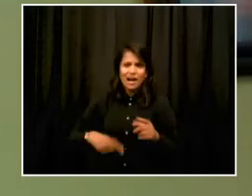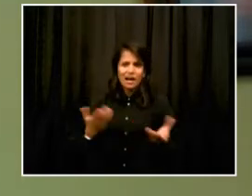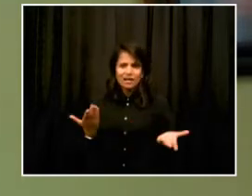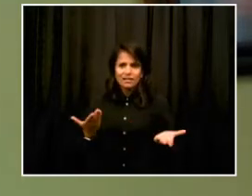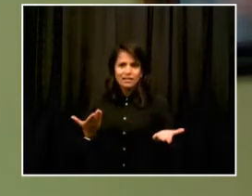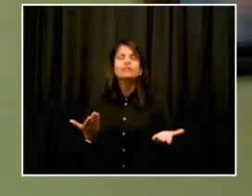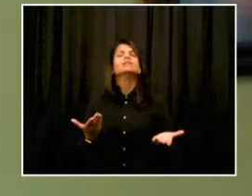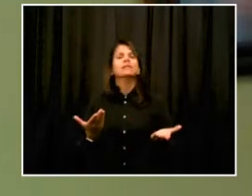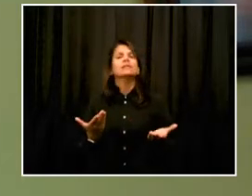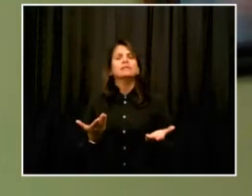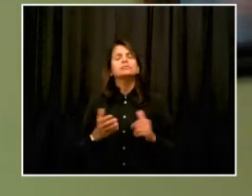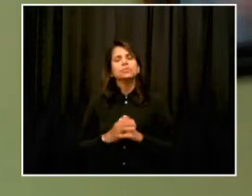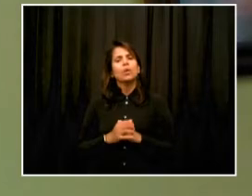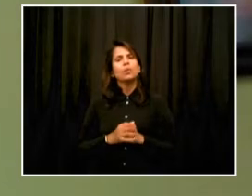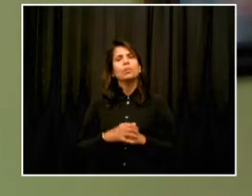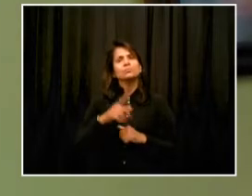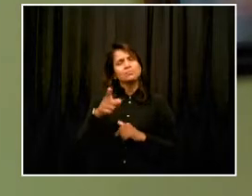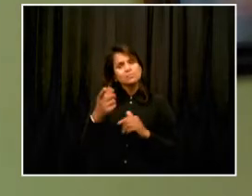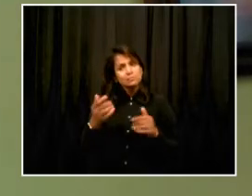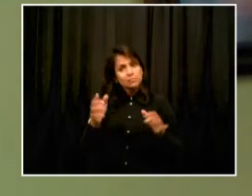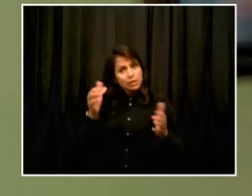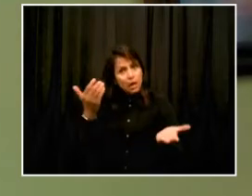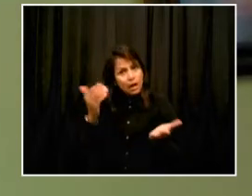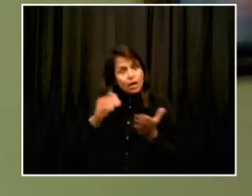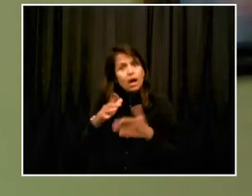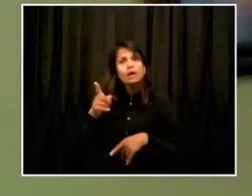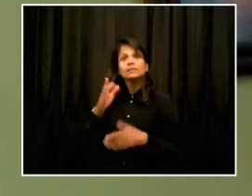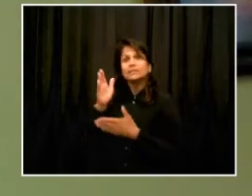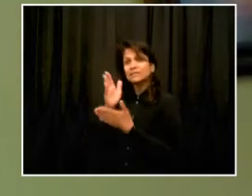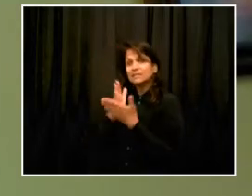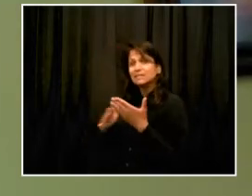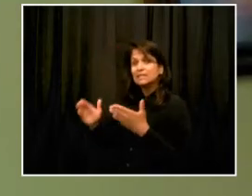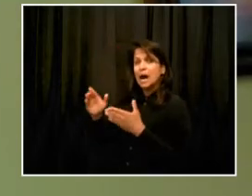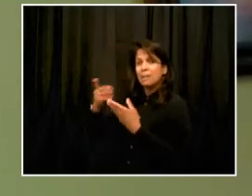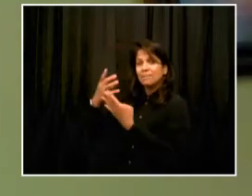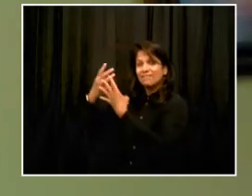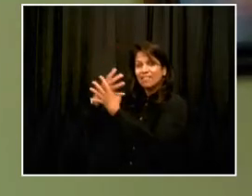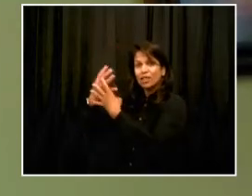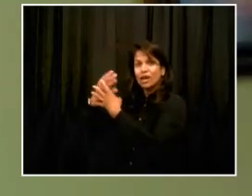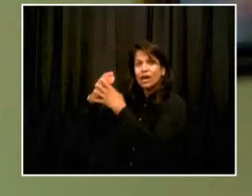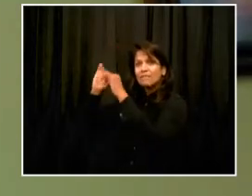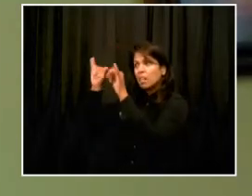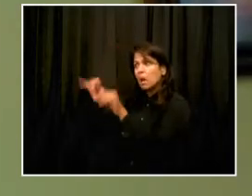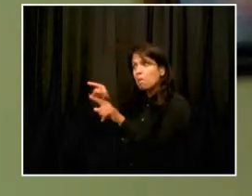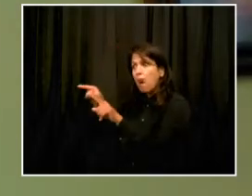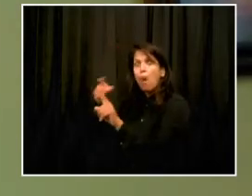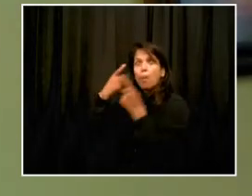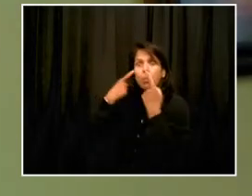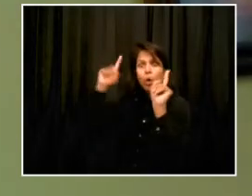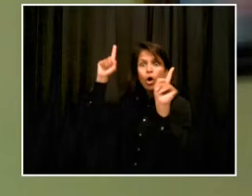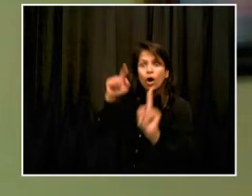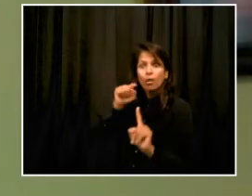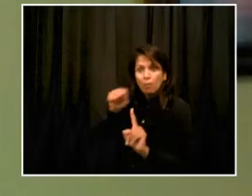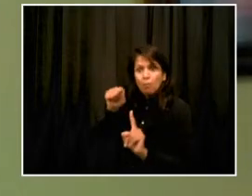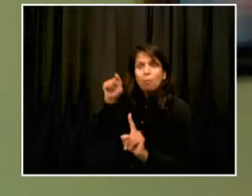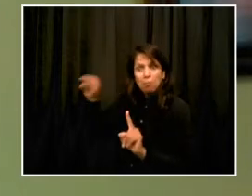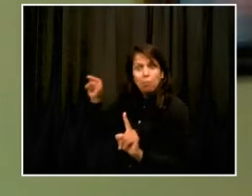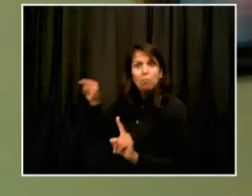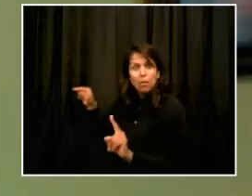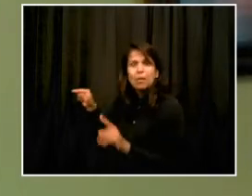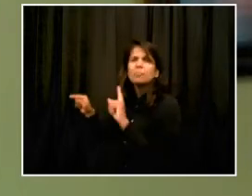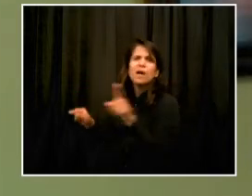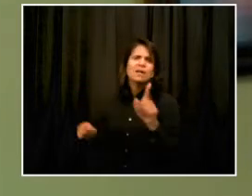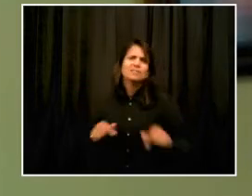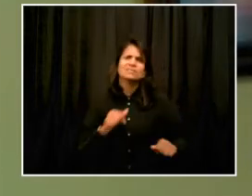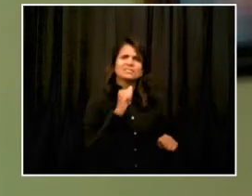systems in the current technology are really meant to prevent transfer of the virus over a longer range. So we need